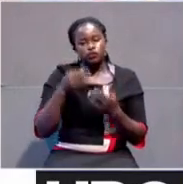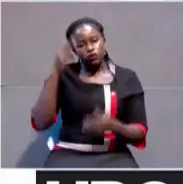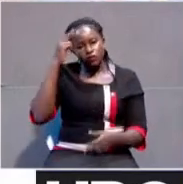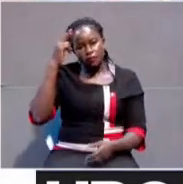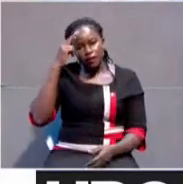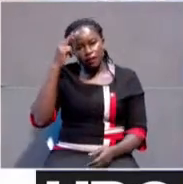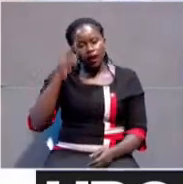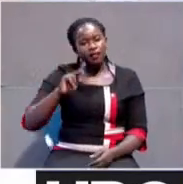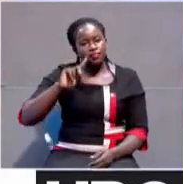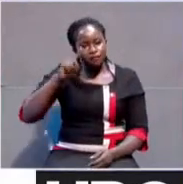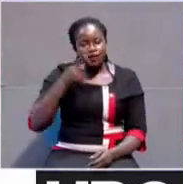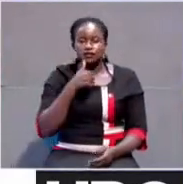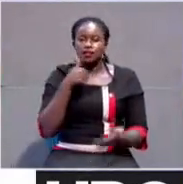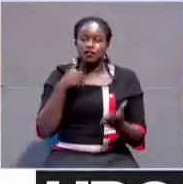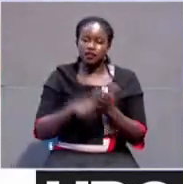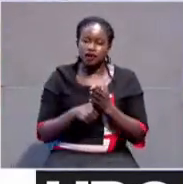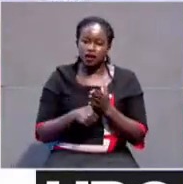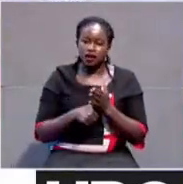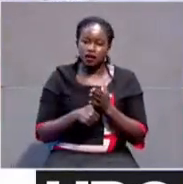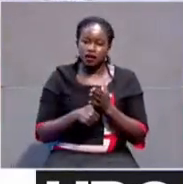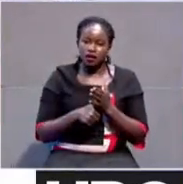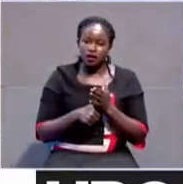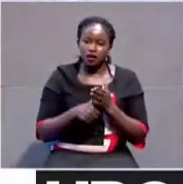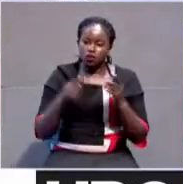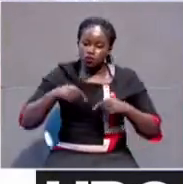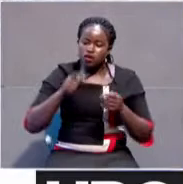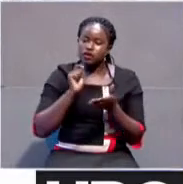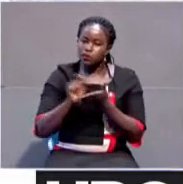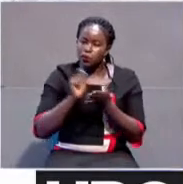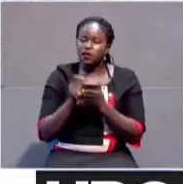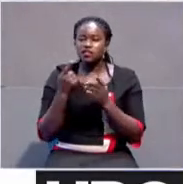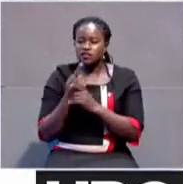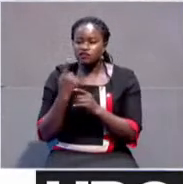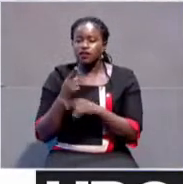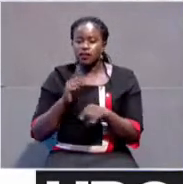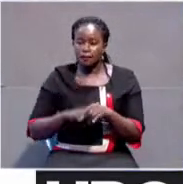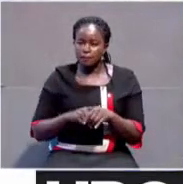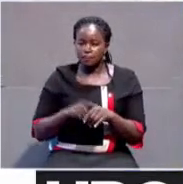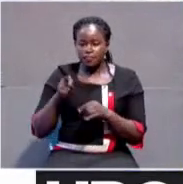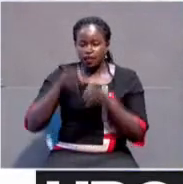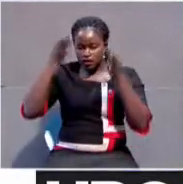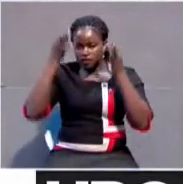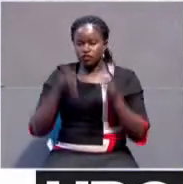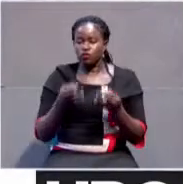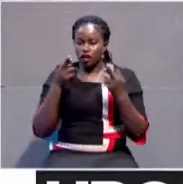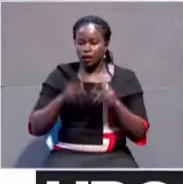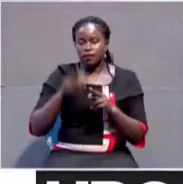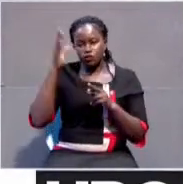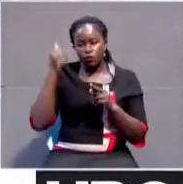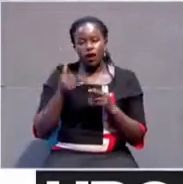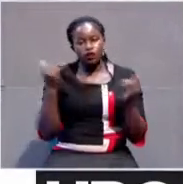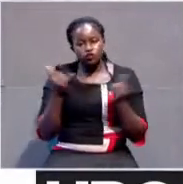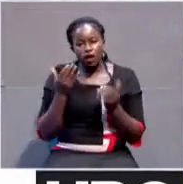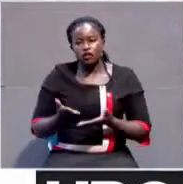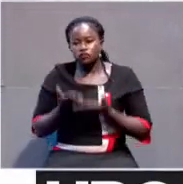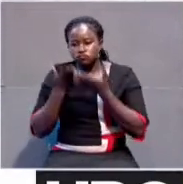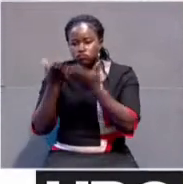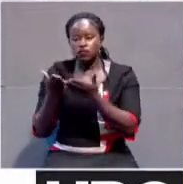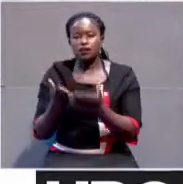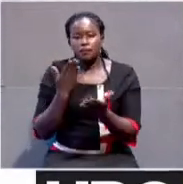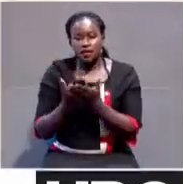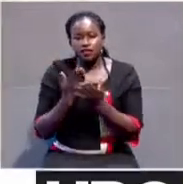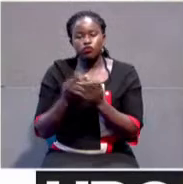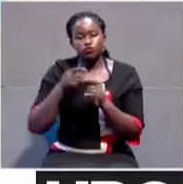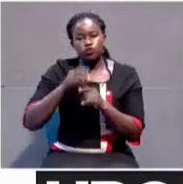the first letters which we wrote several times. This decision follows attempts to deliver their petition to Speaker of